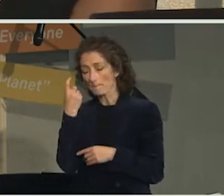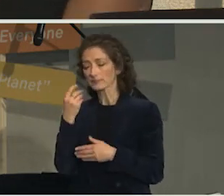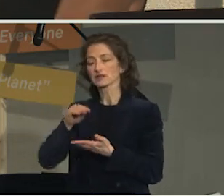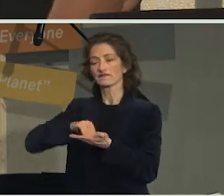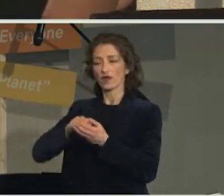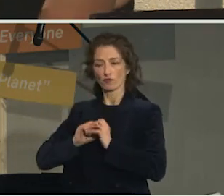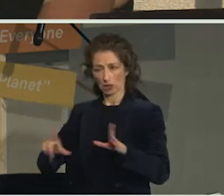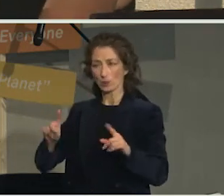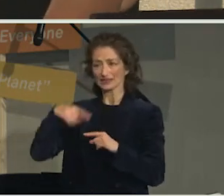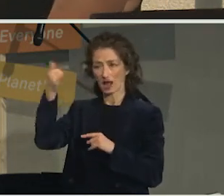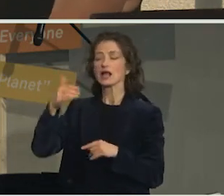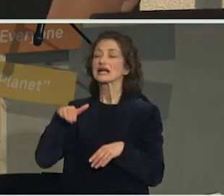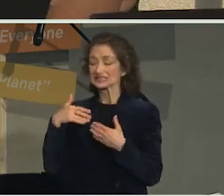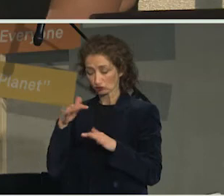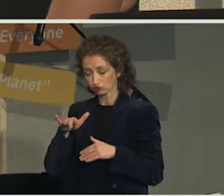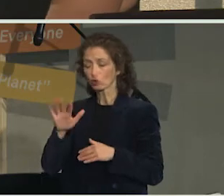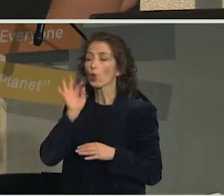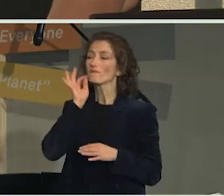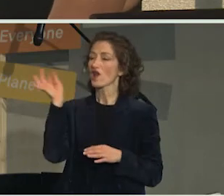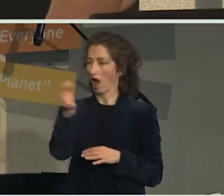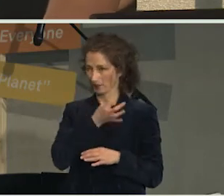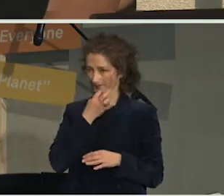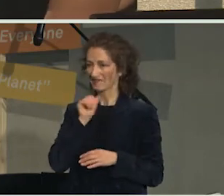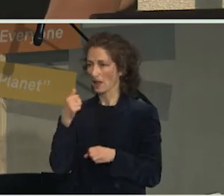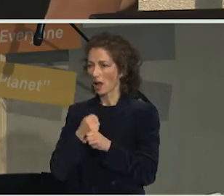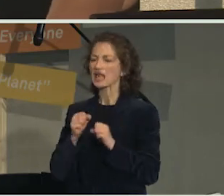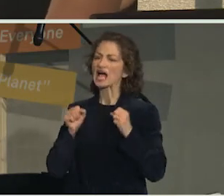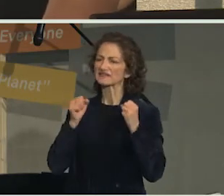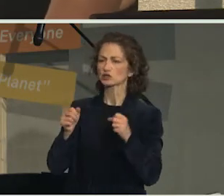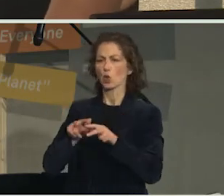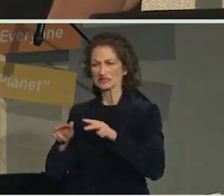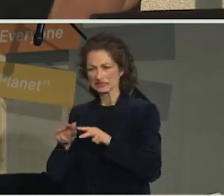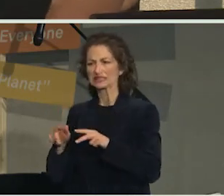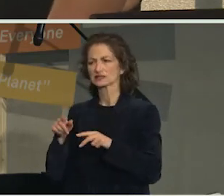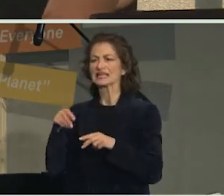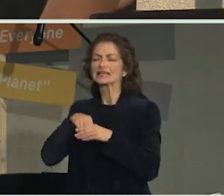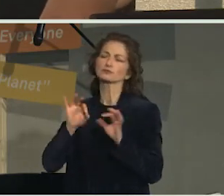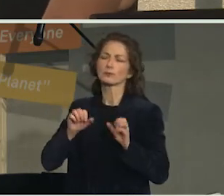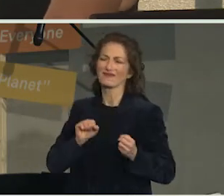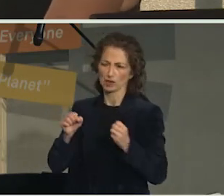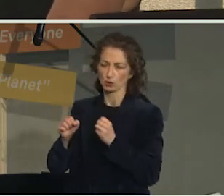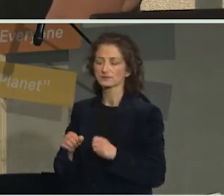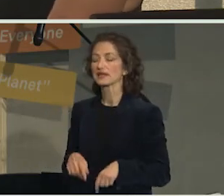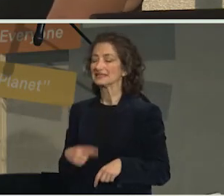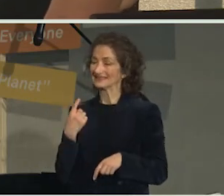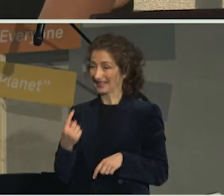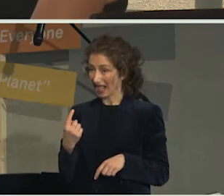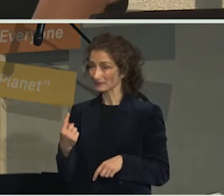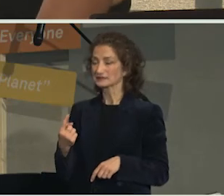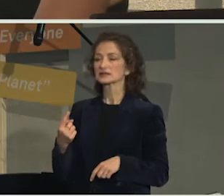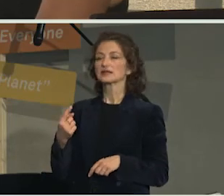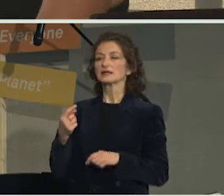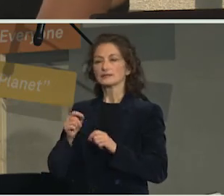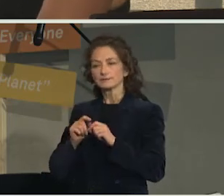a survey of organizations and activists and movements that talk themselves and frame themselves